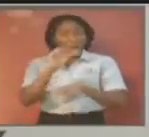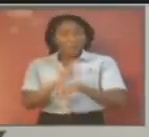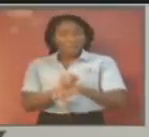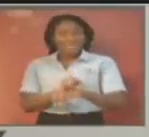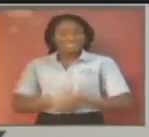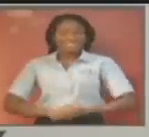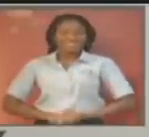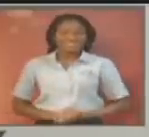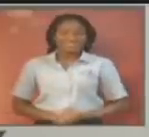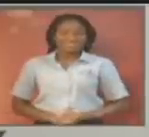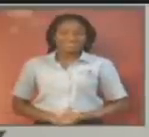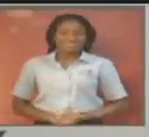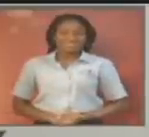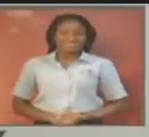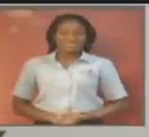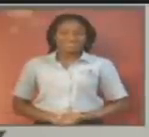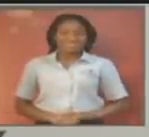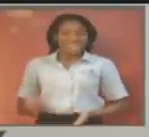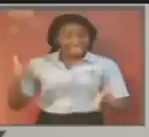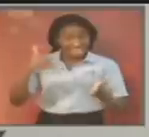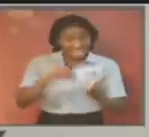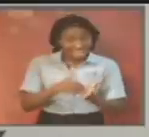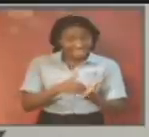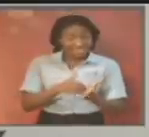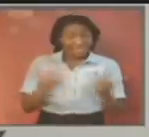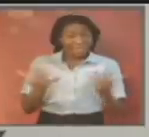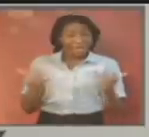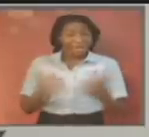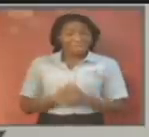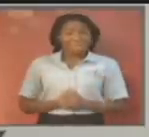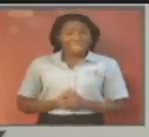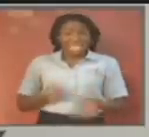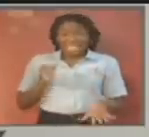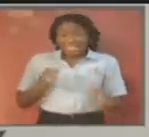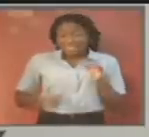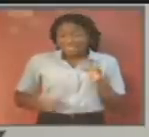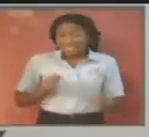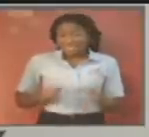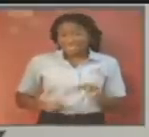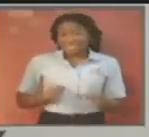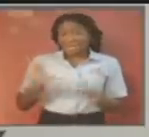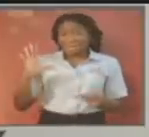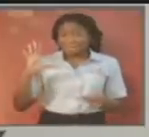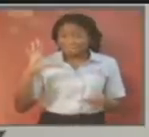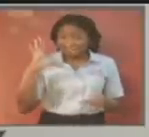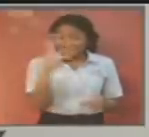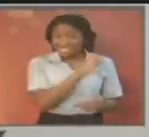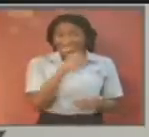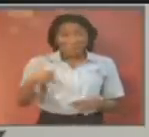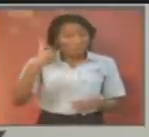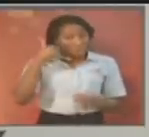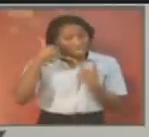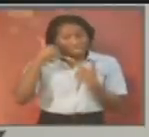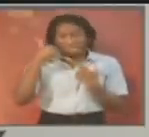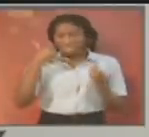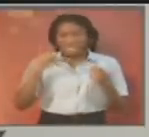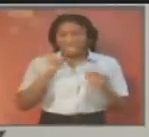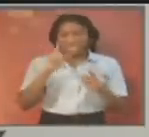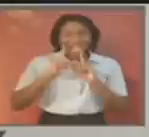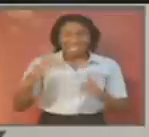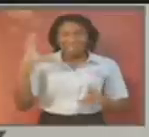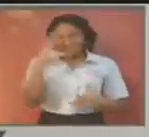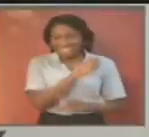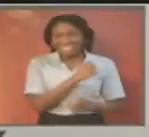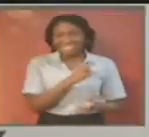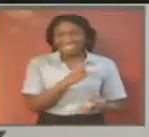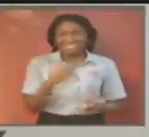appointment. Note again, if for some reason you miss your call, because we have been having